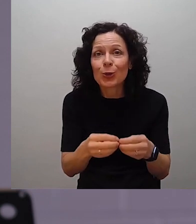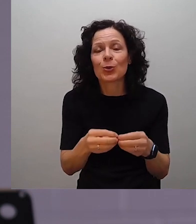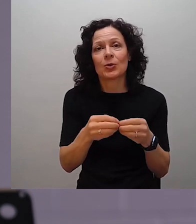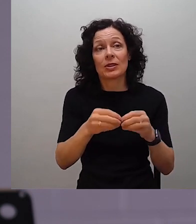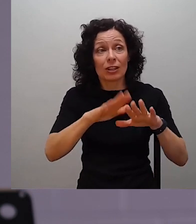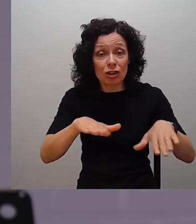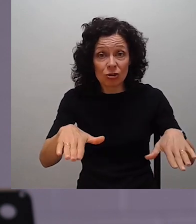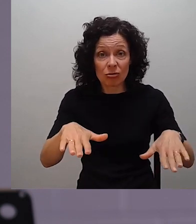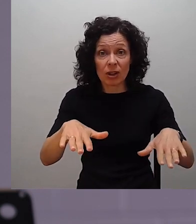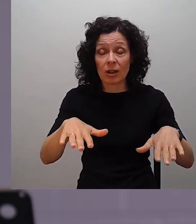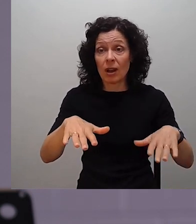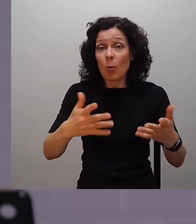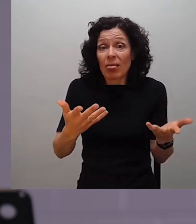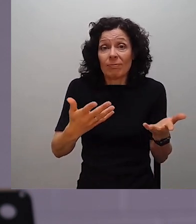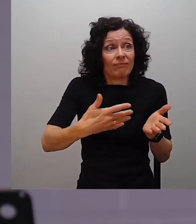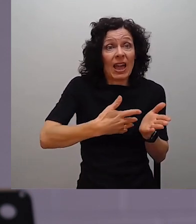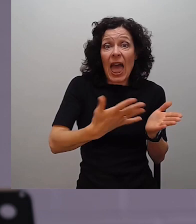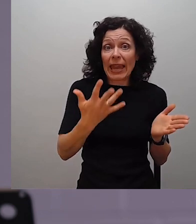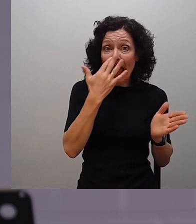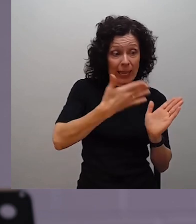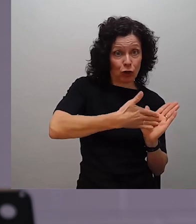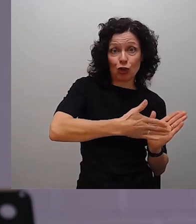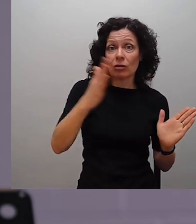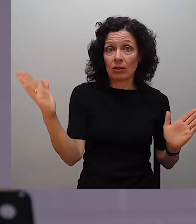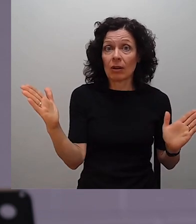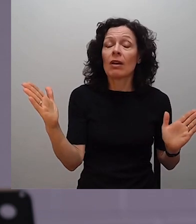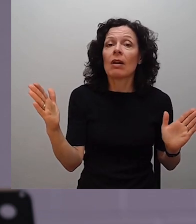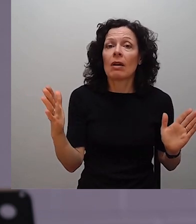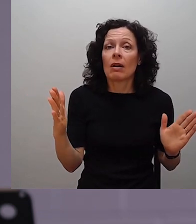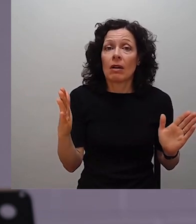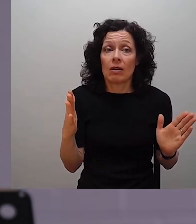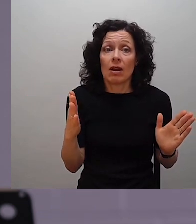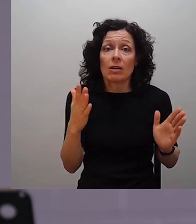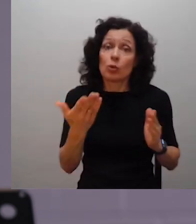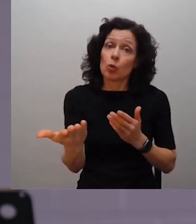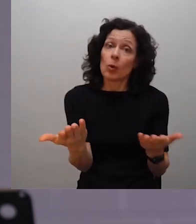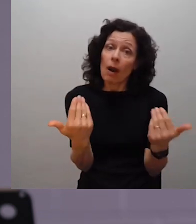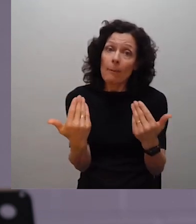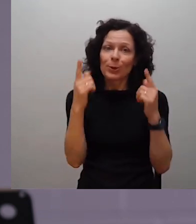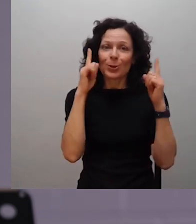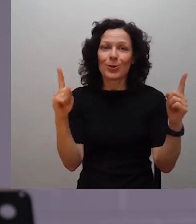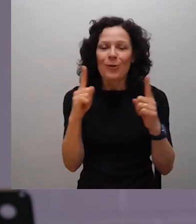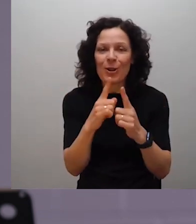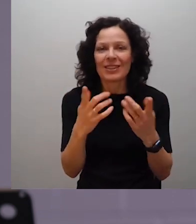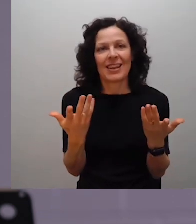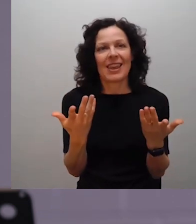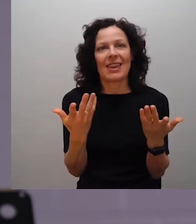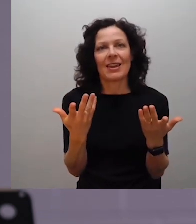students and children, all ages actually, not just children, to come to university,